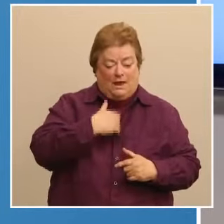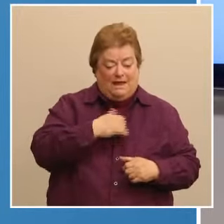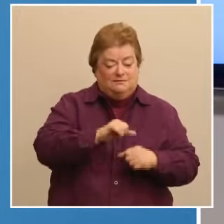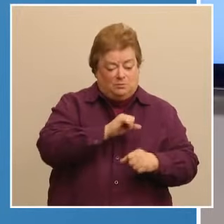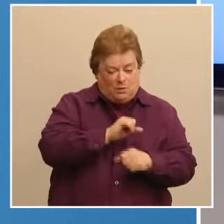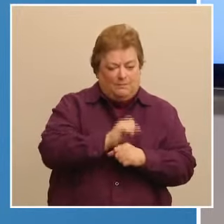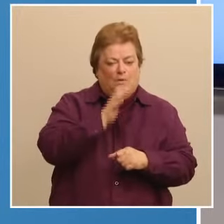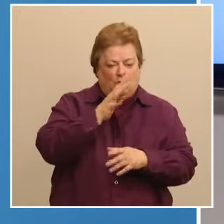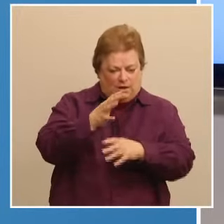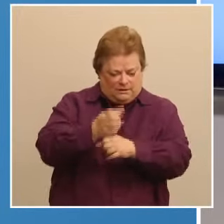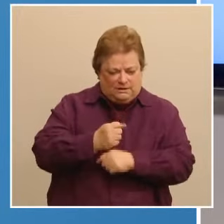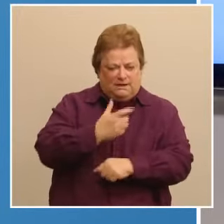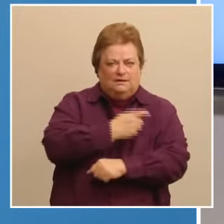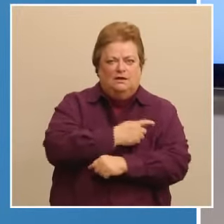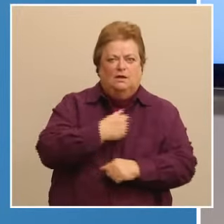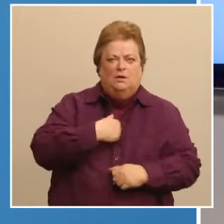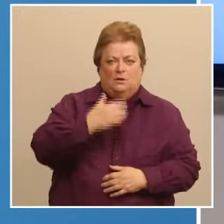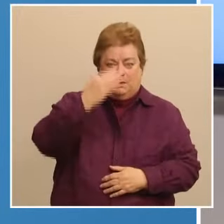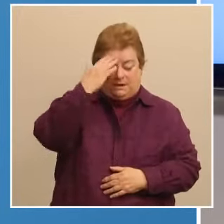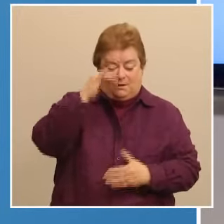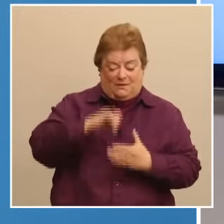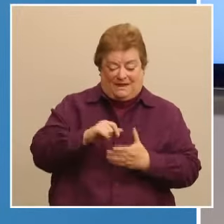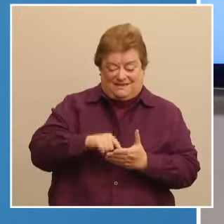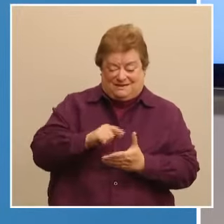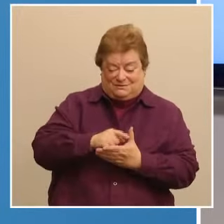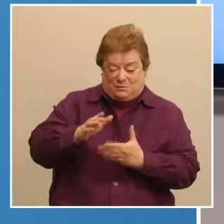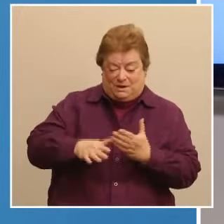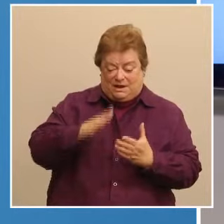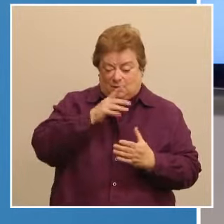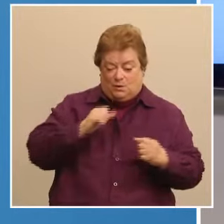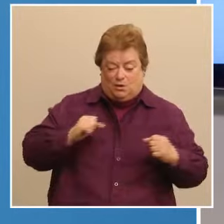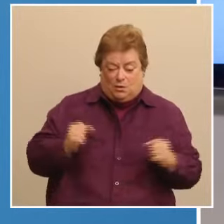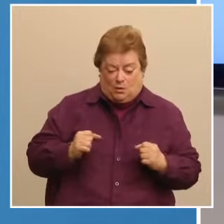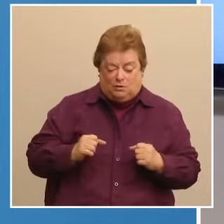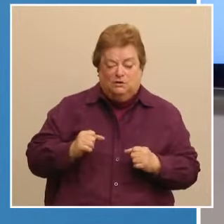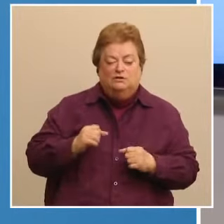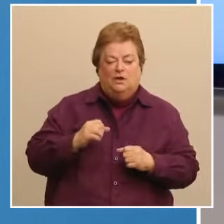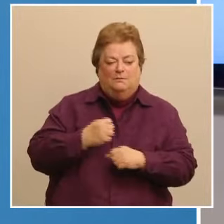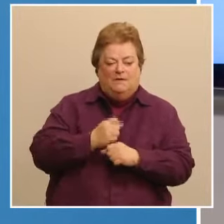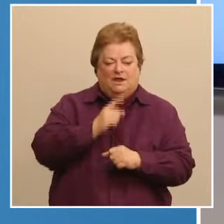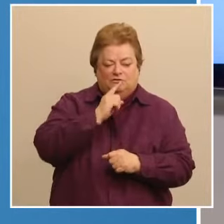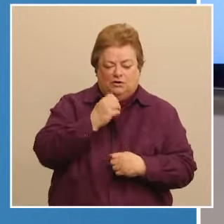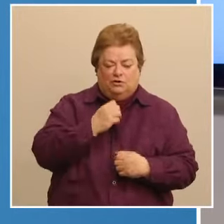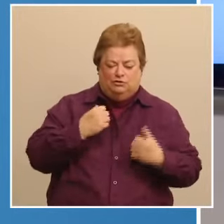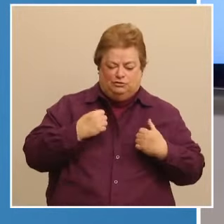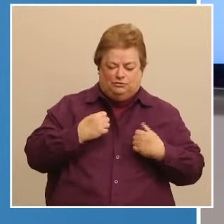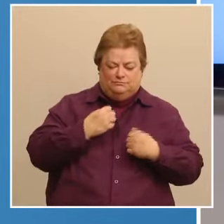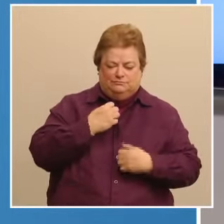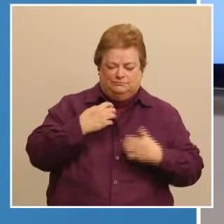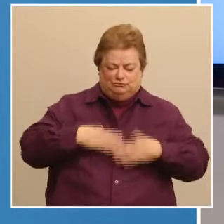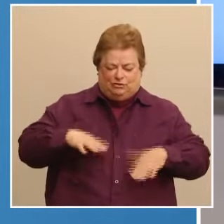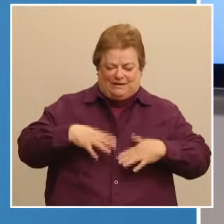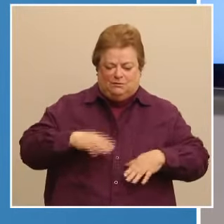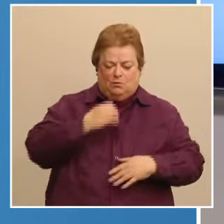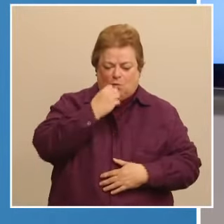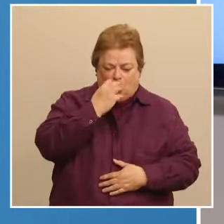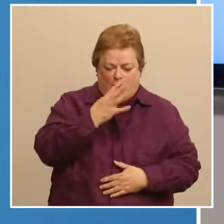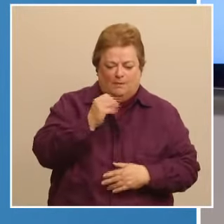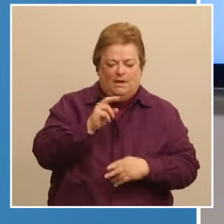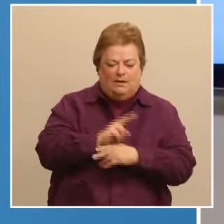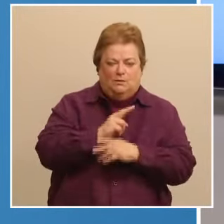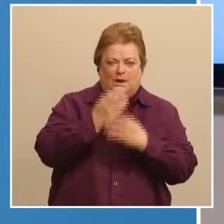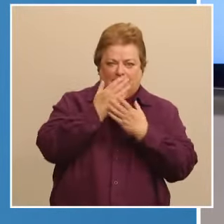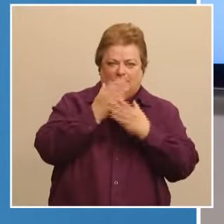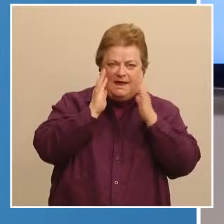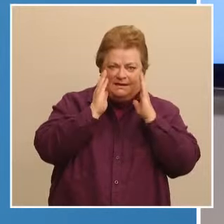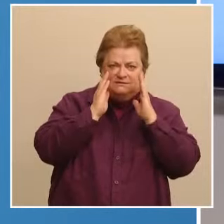We also know it will be very cold this weekend, so clinic attendees need to dress warmly and wear masks. Of